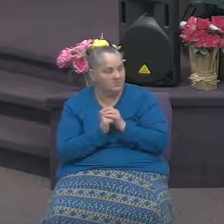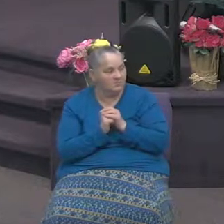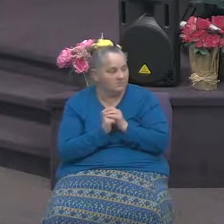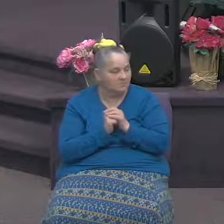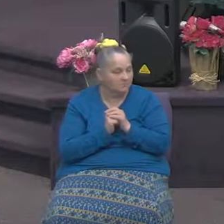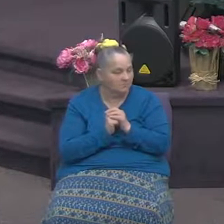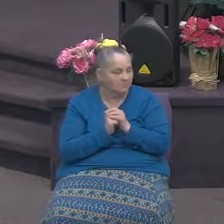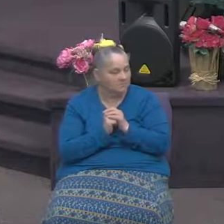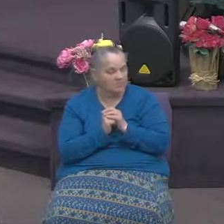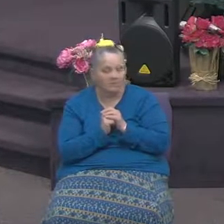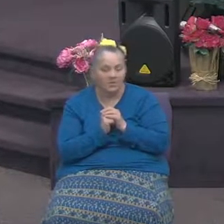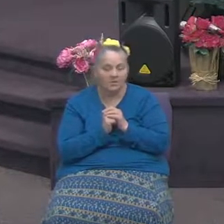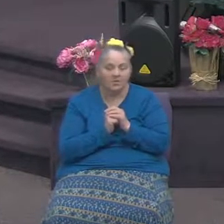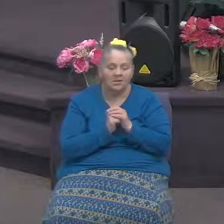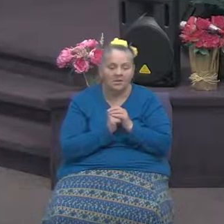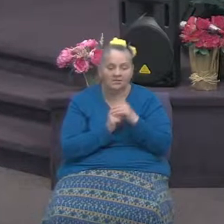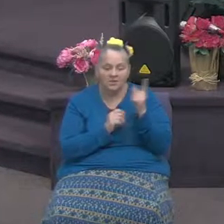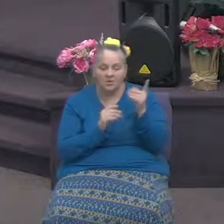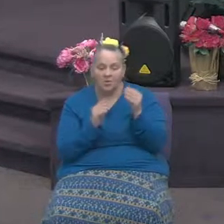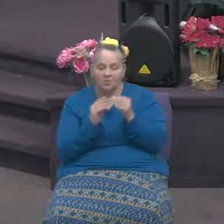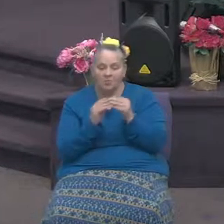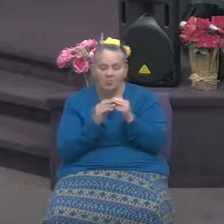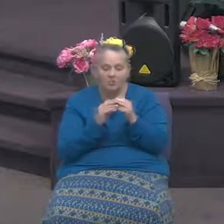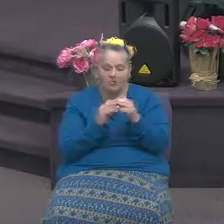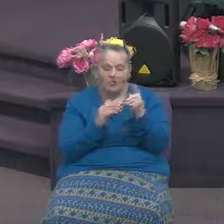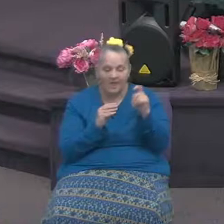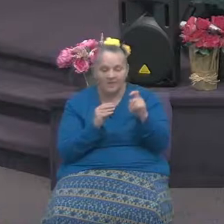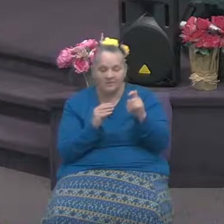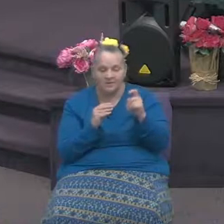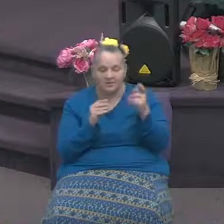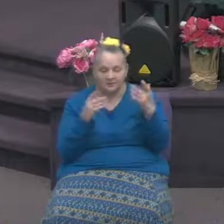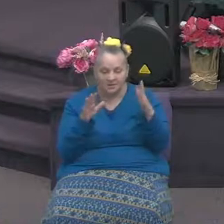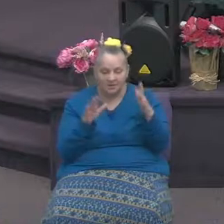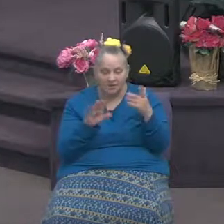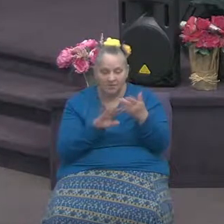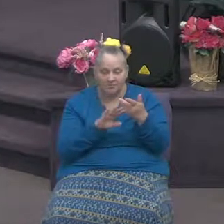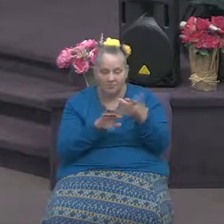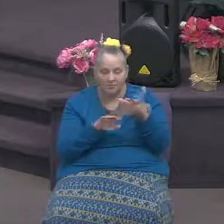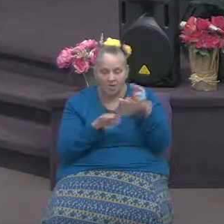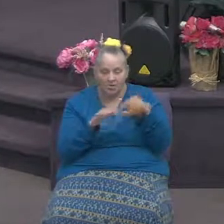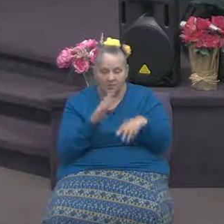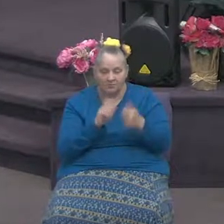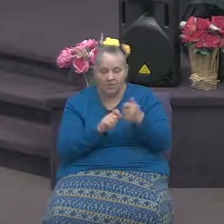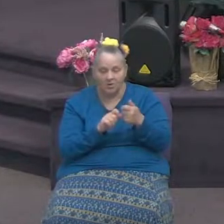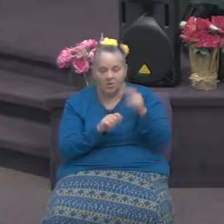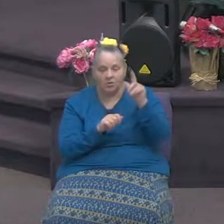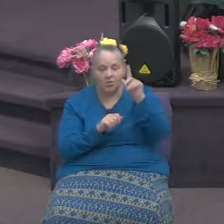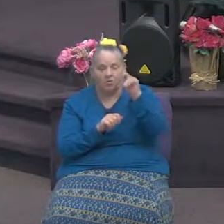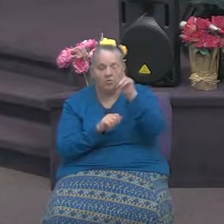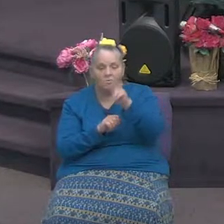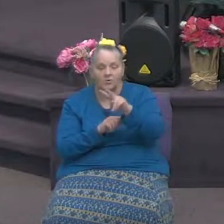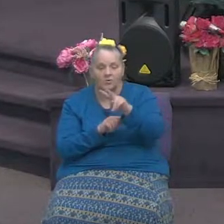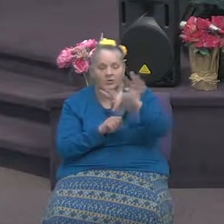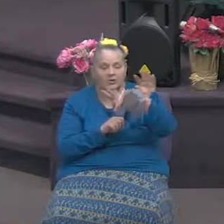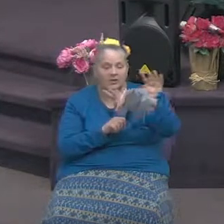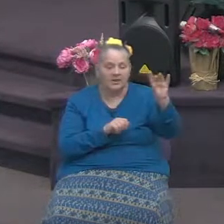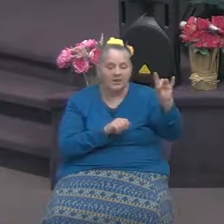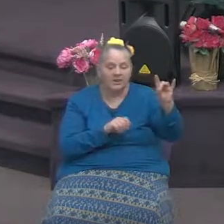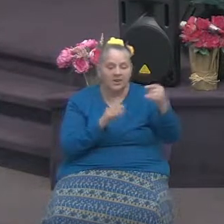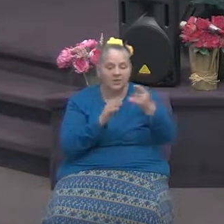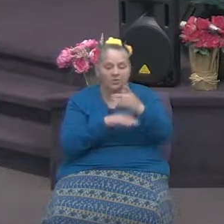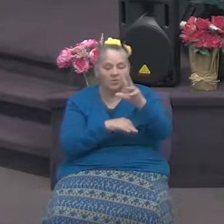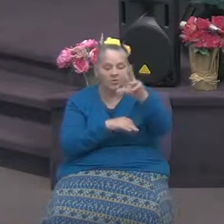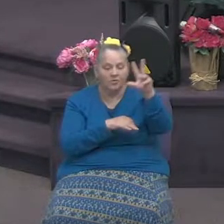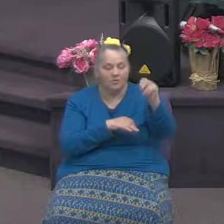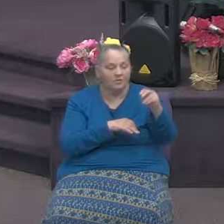There is a little more we have to finish before we go deeper. Verse 28 through 30 says it like this. And